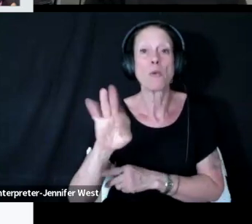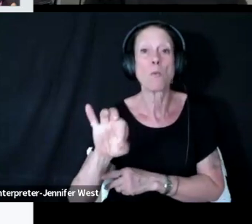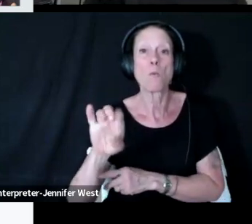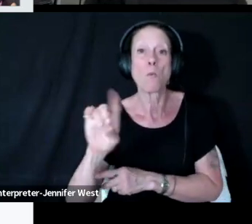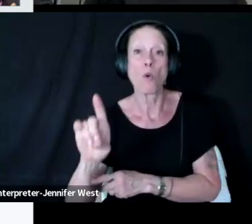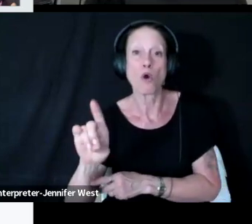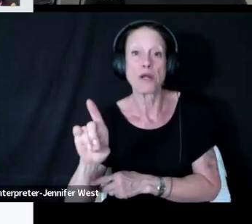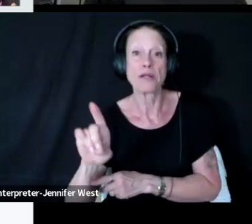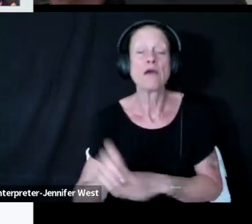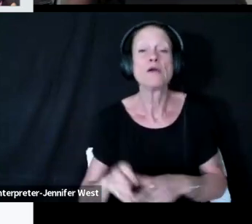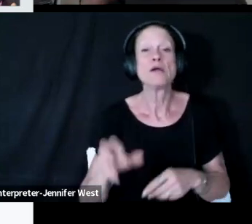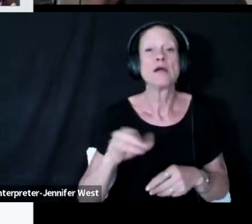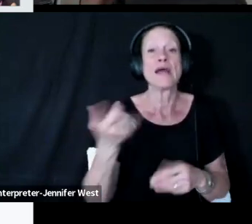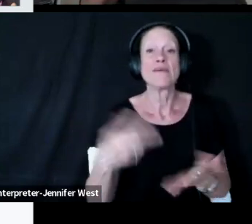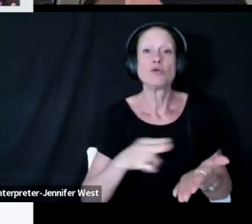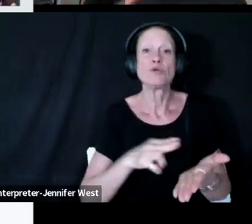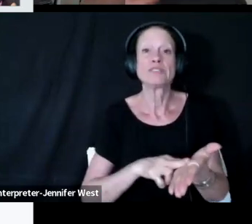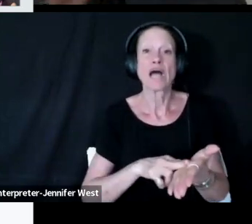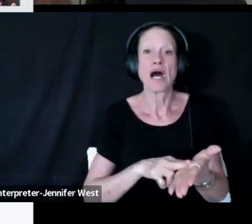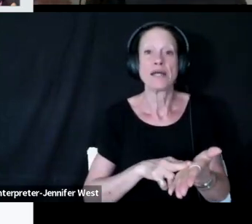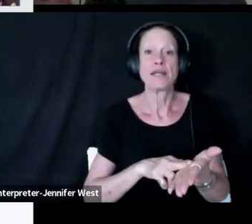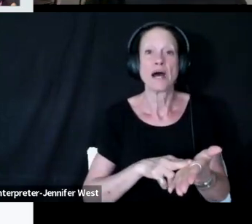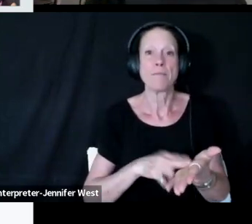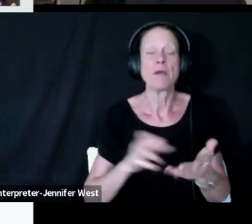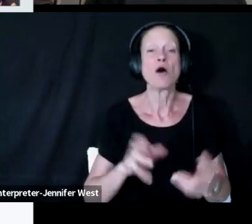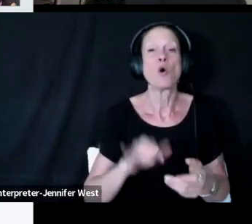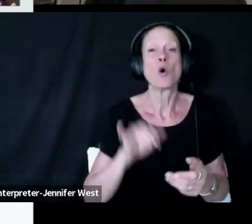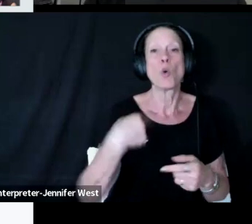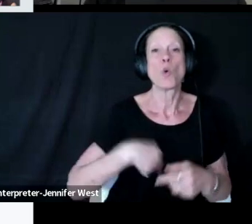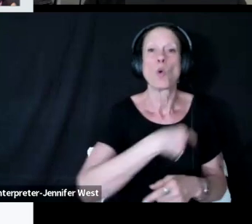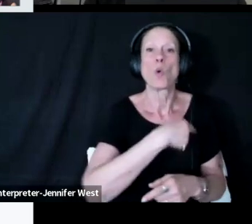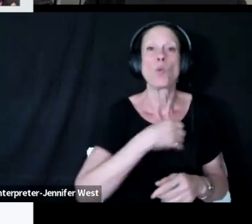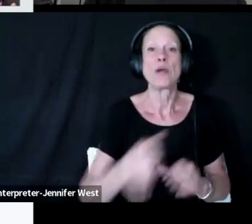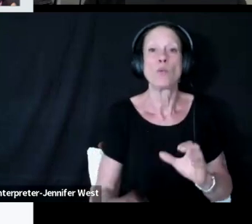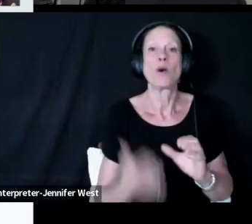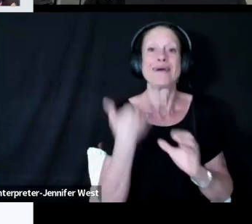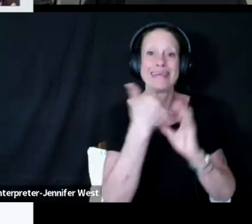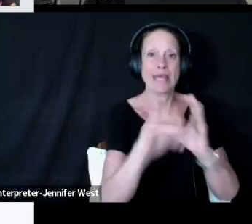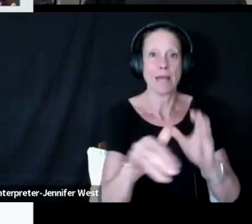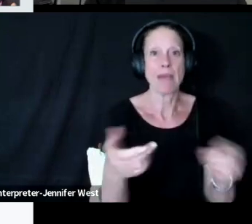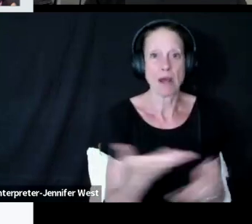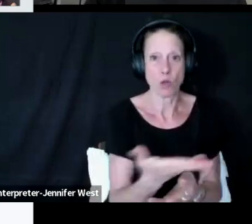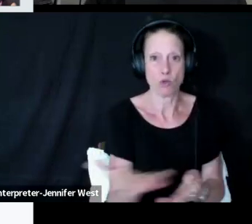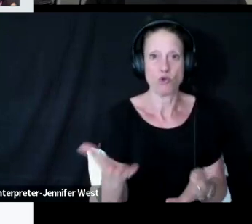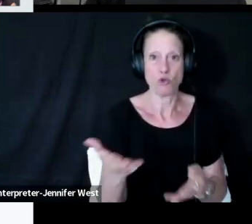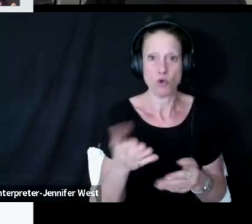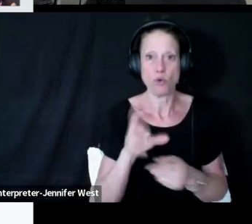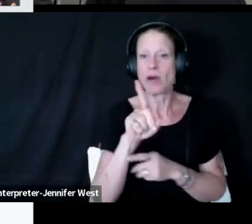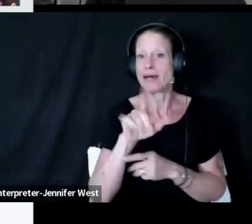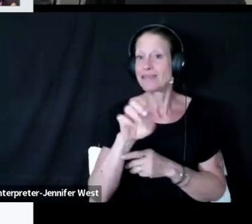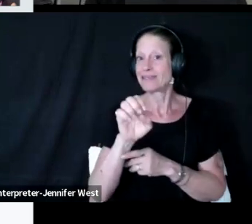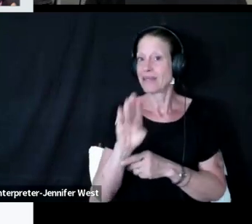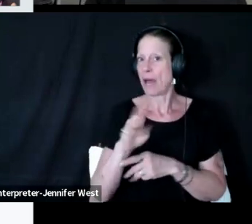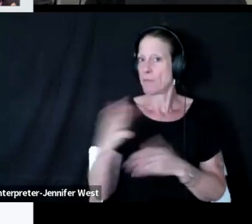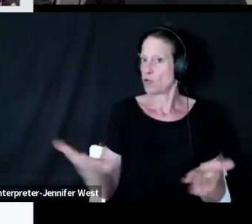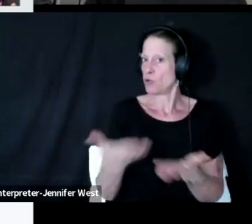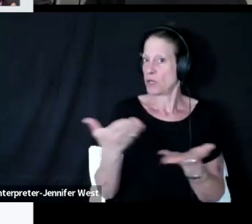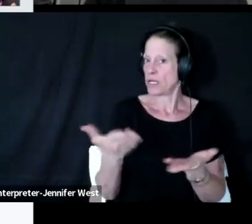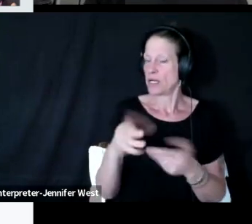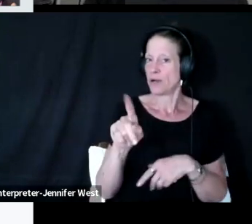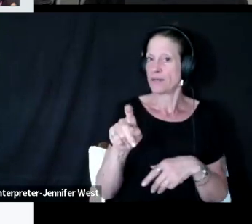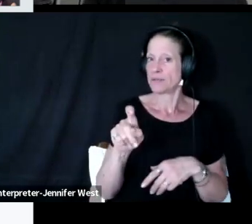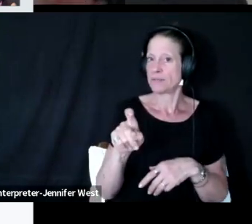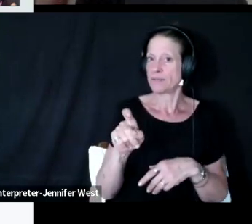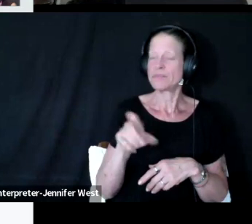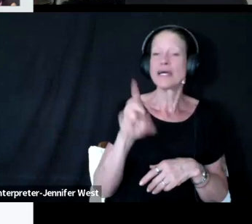up, you're going to get an email. Now, Debbie is one of the individuals that do that. I don't know, Deb, if you're on right now.